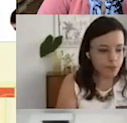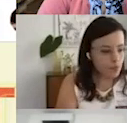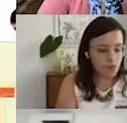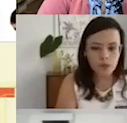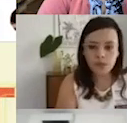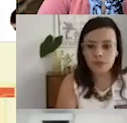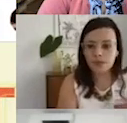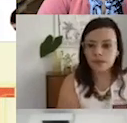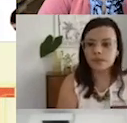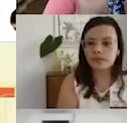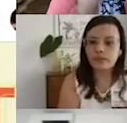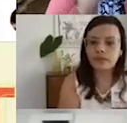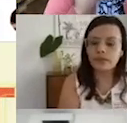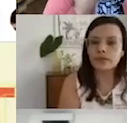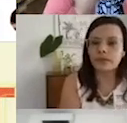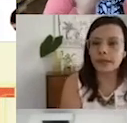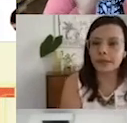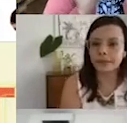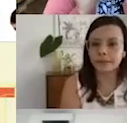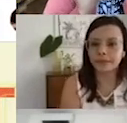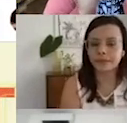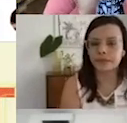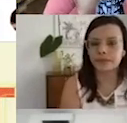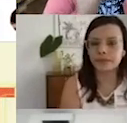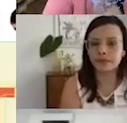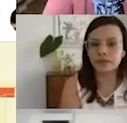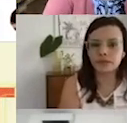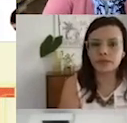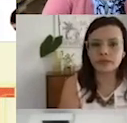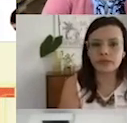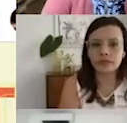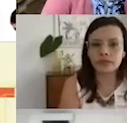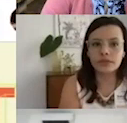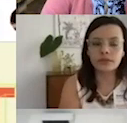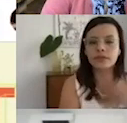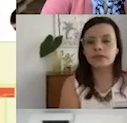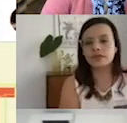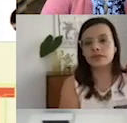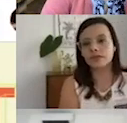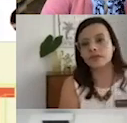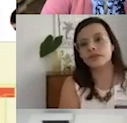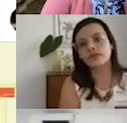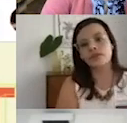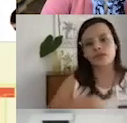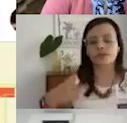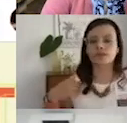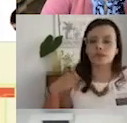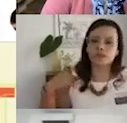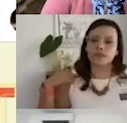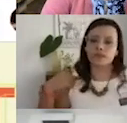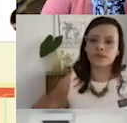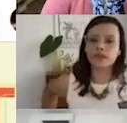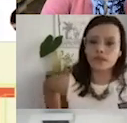And kind of the perspective I'm bringing into this conversation is kind of more of how indigeneity looks